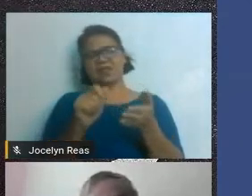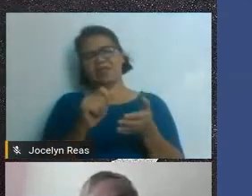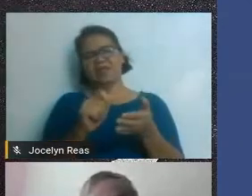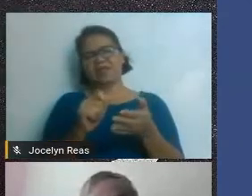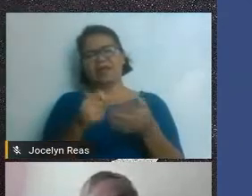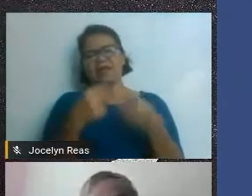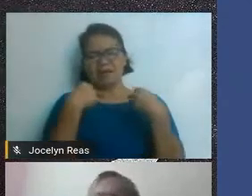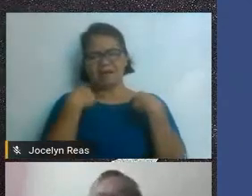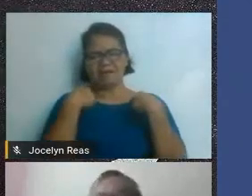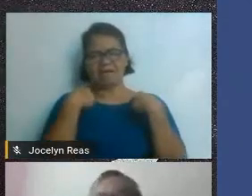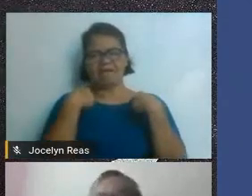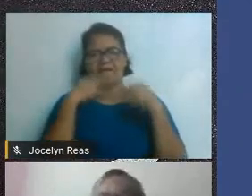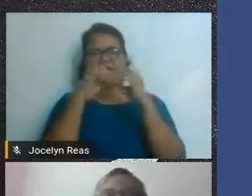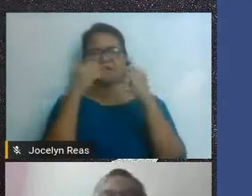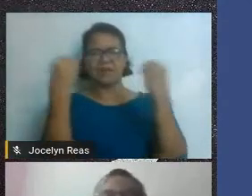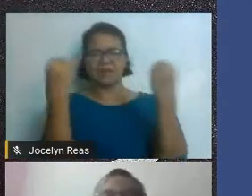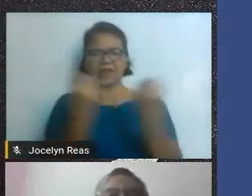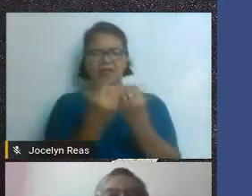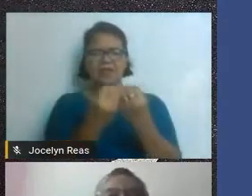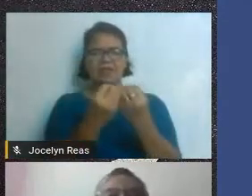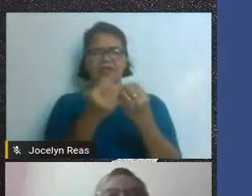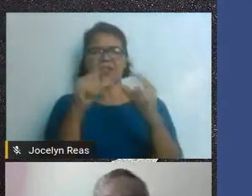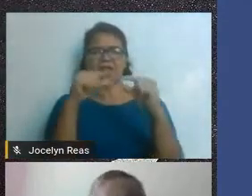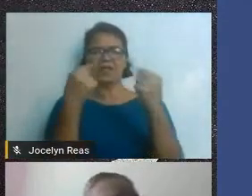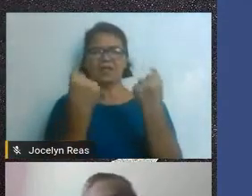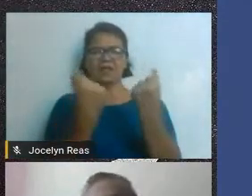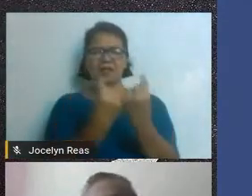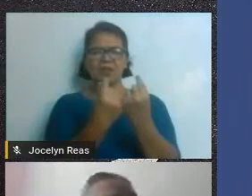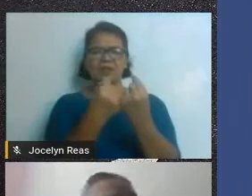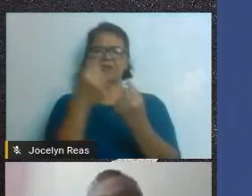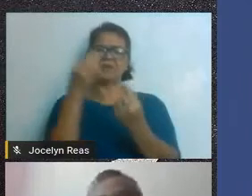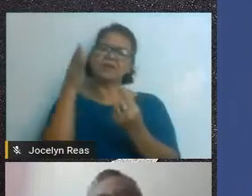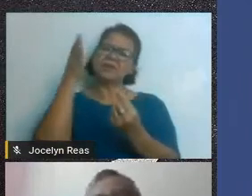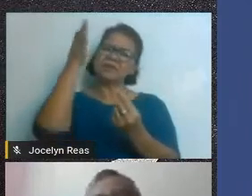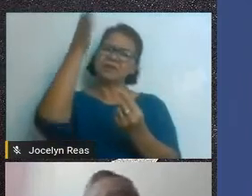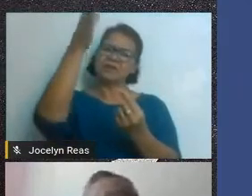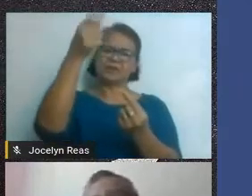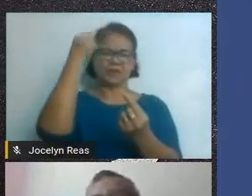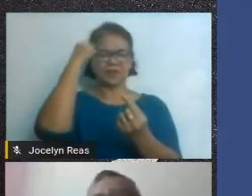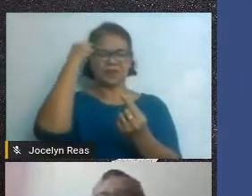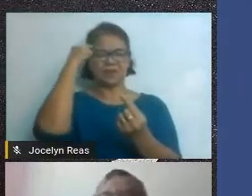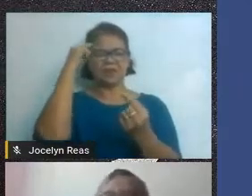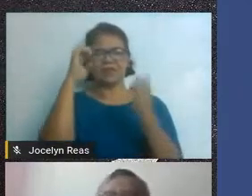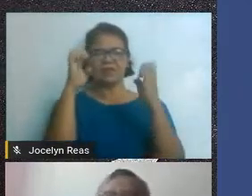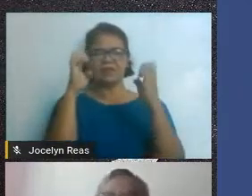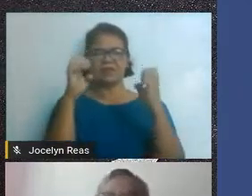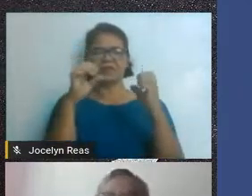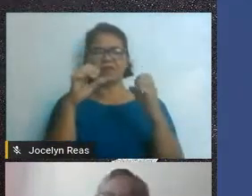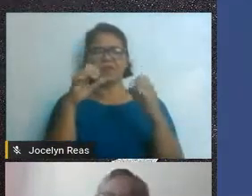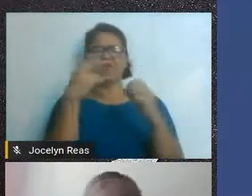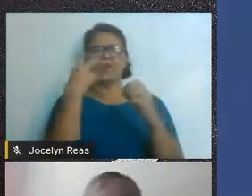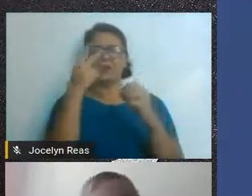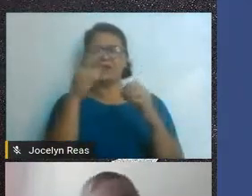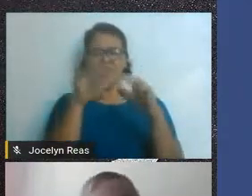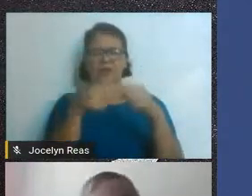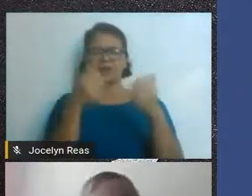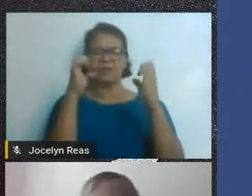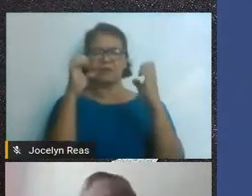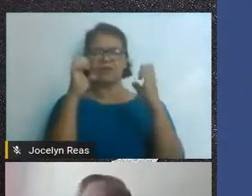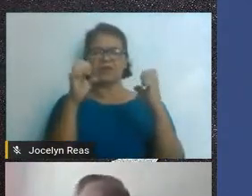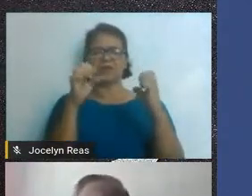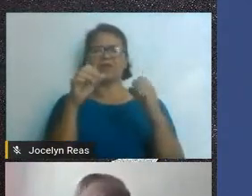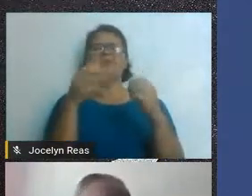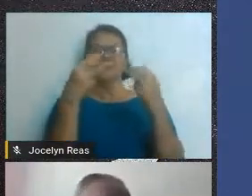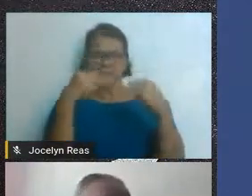been looking at, you know, future thinking in education, looking at how education might be in